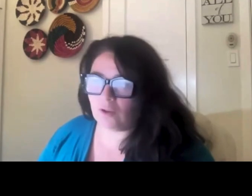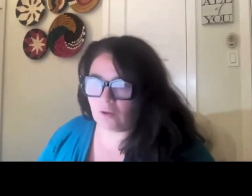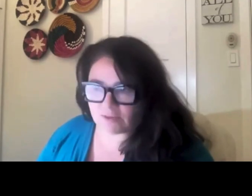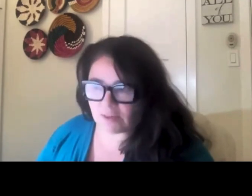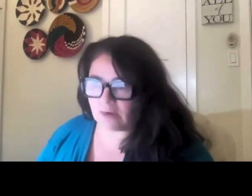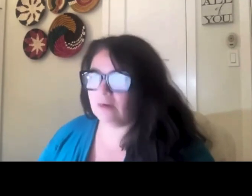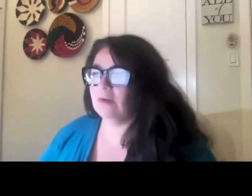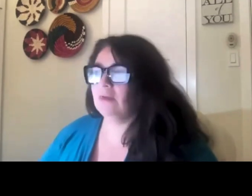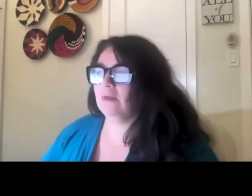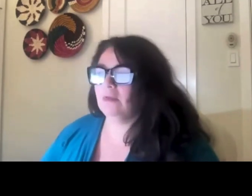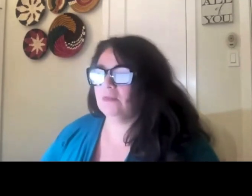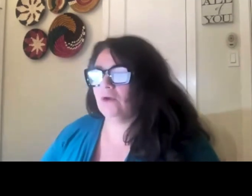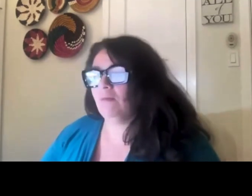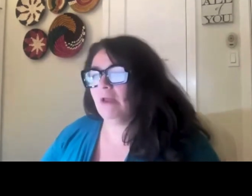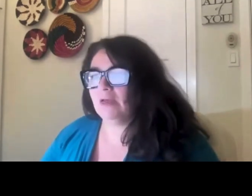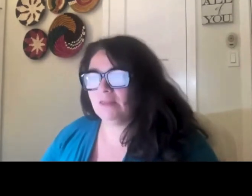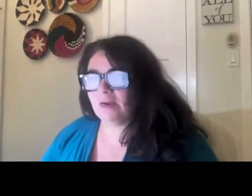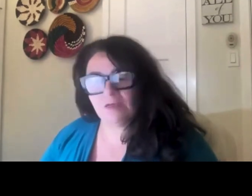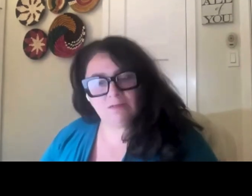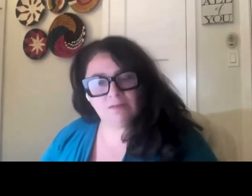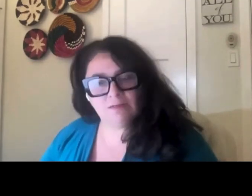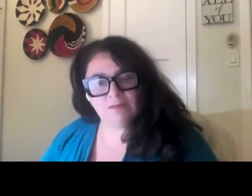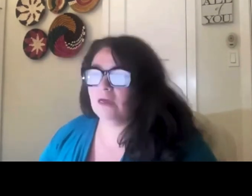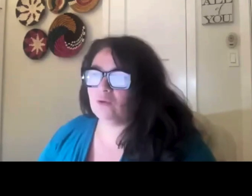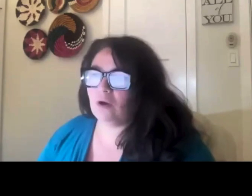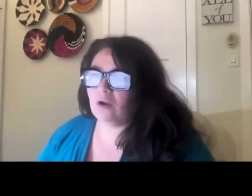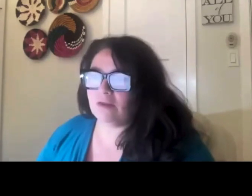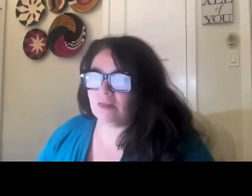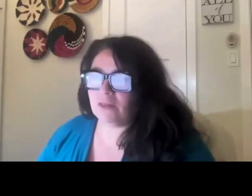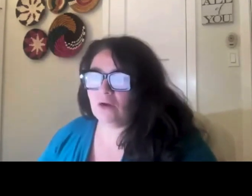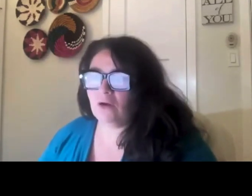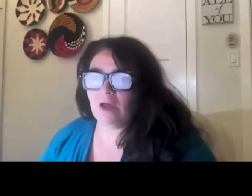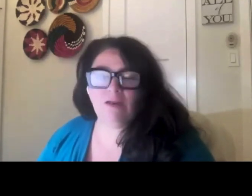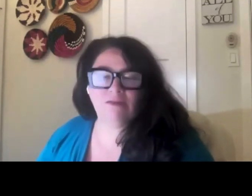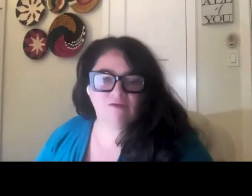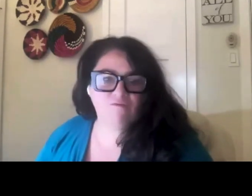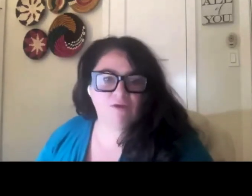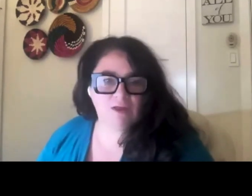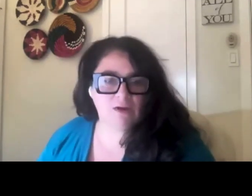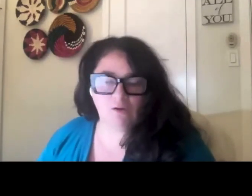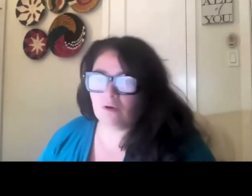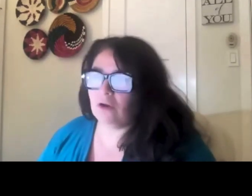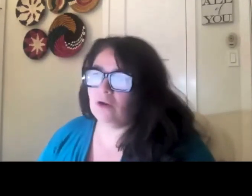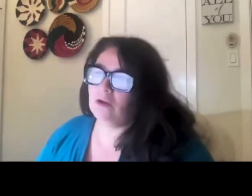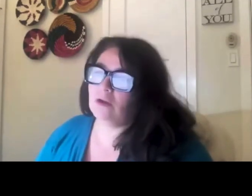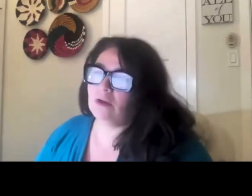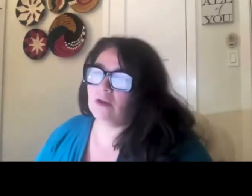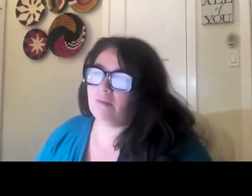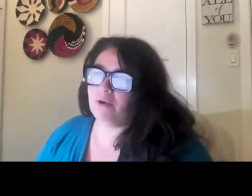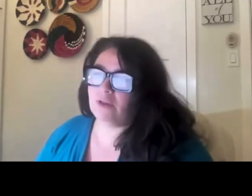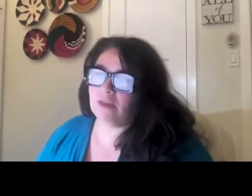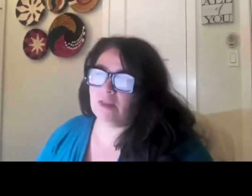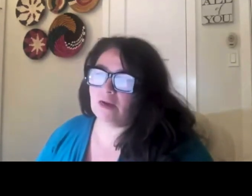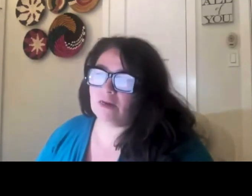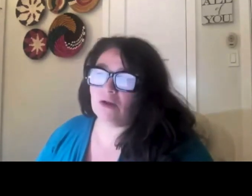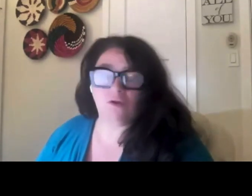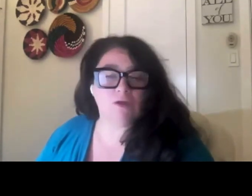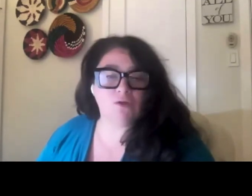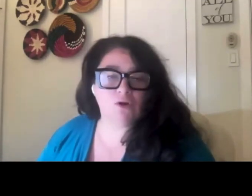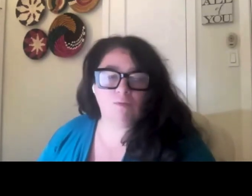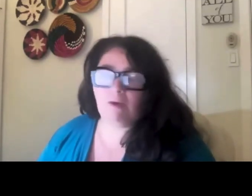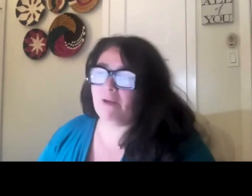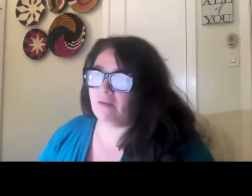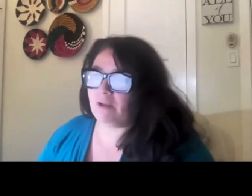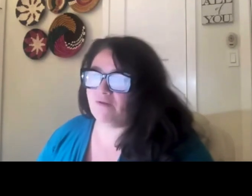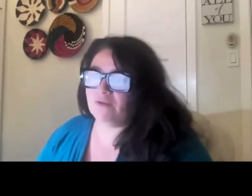So, Sonoma Land Trust is a local nonprofit that protects land in Sonoma County for everyone's benefit. We've been doing